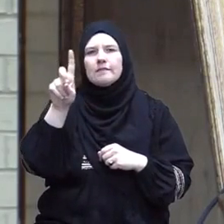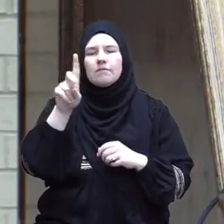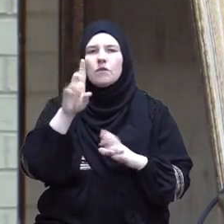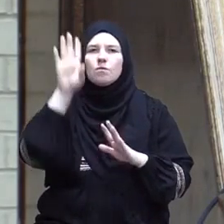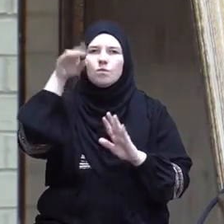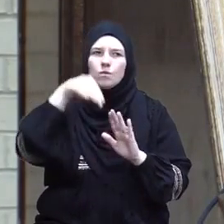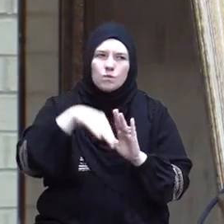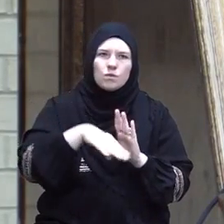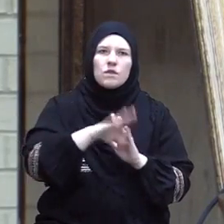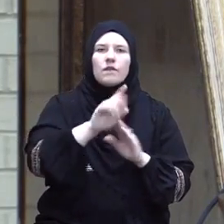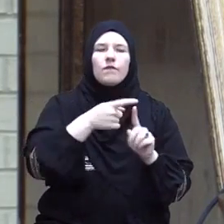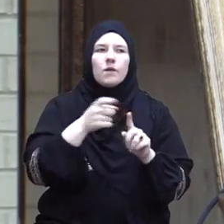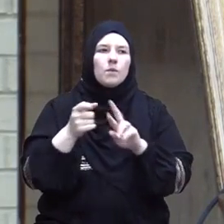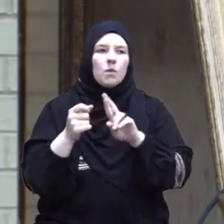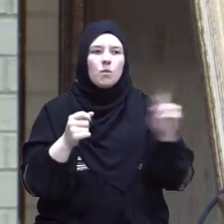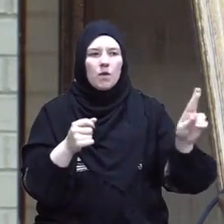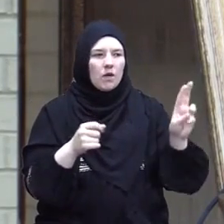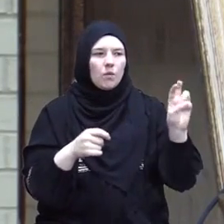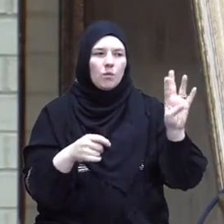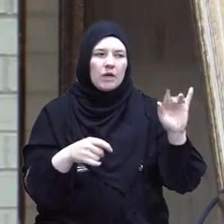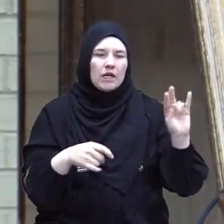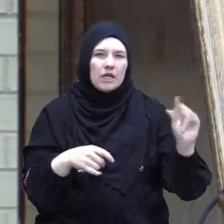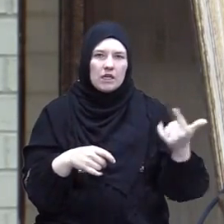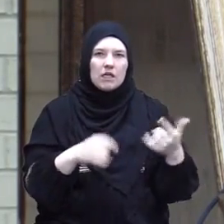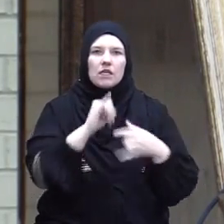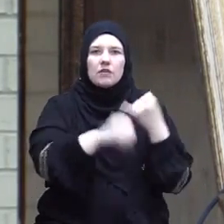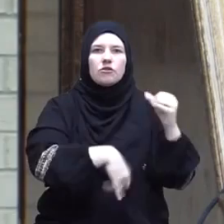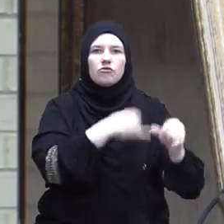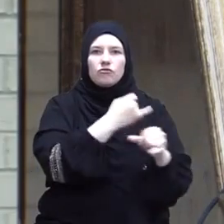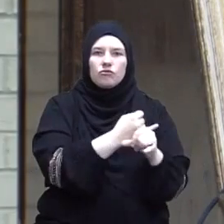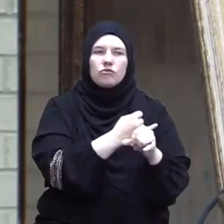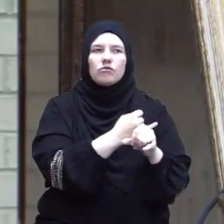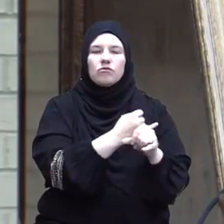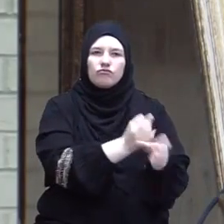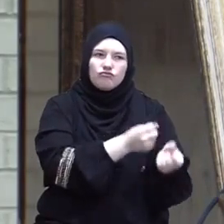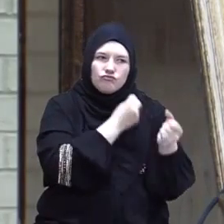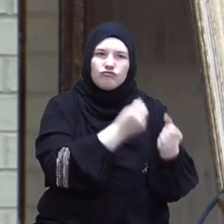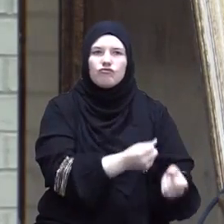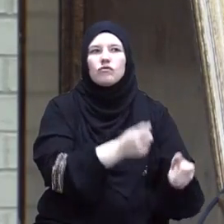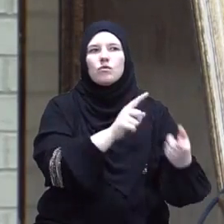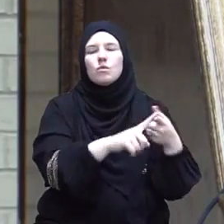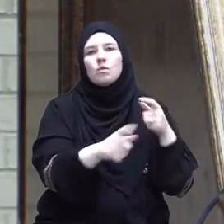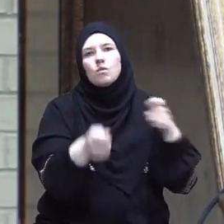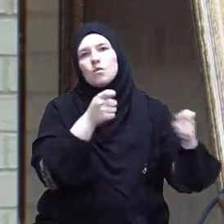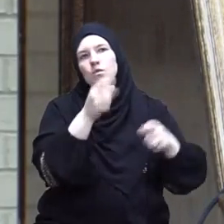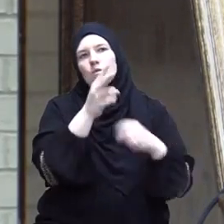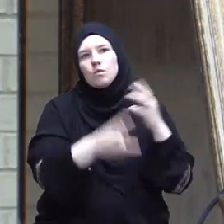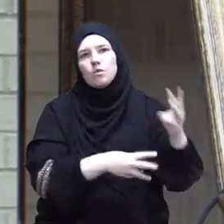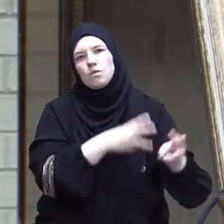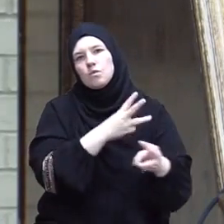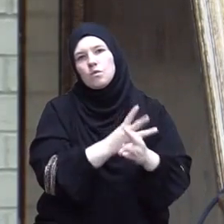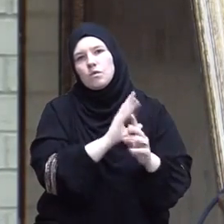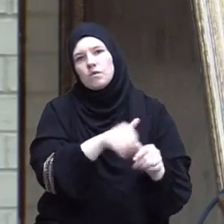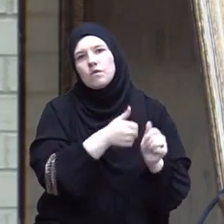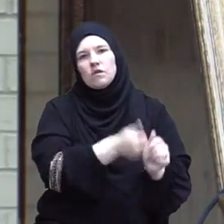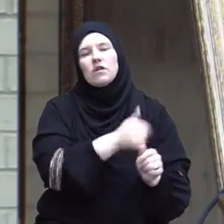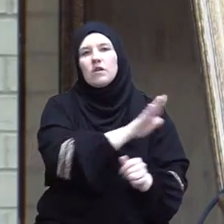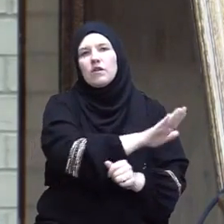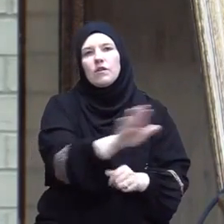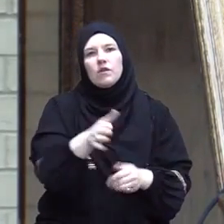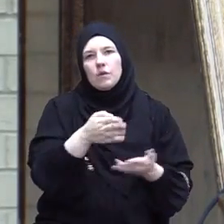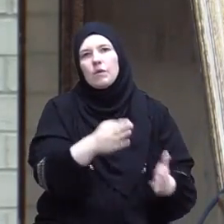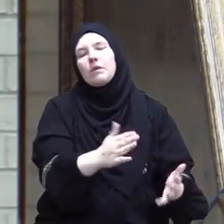of right-wing massive international conspiracy to control the world according to certain